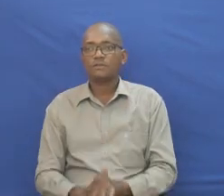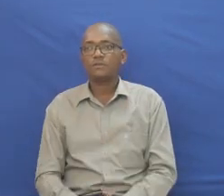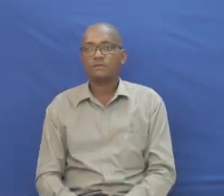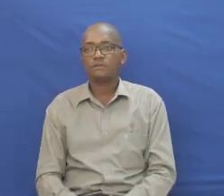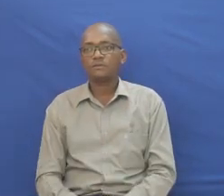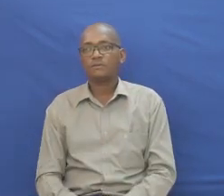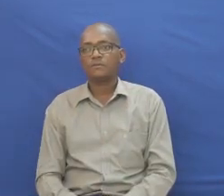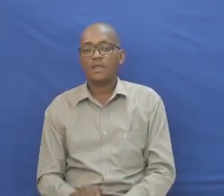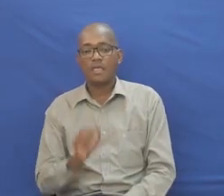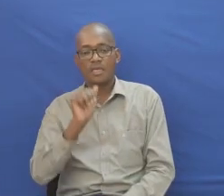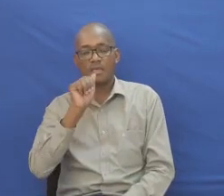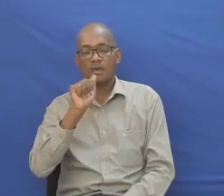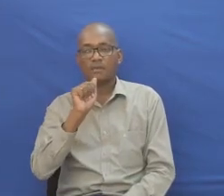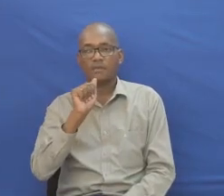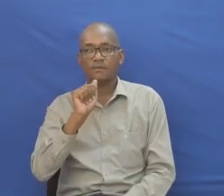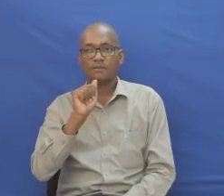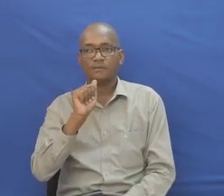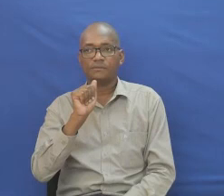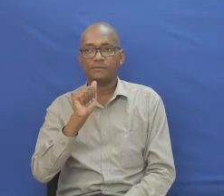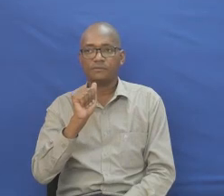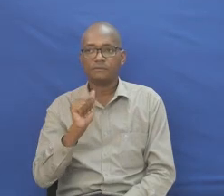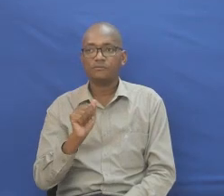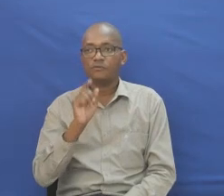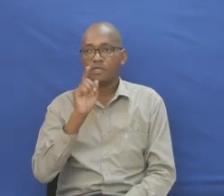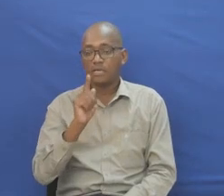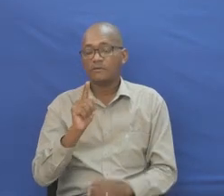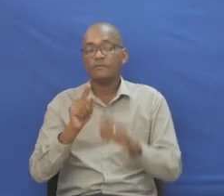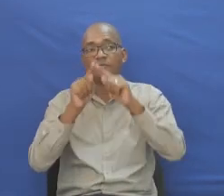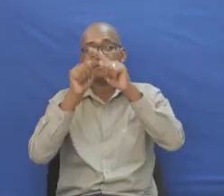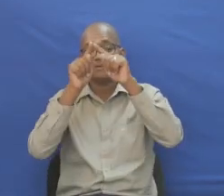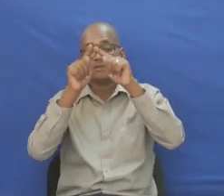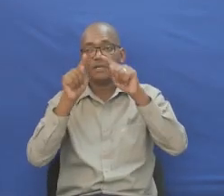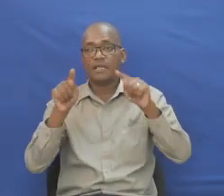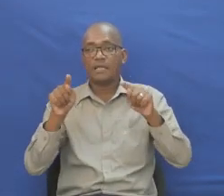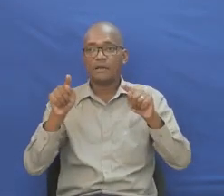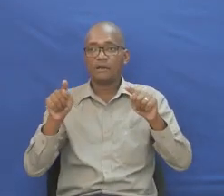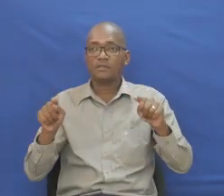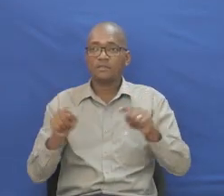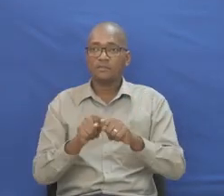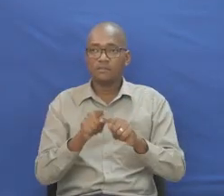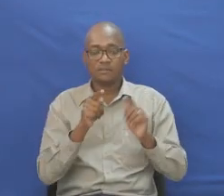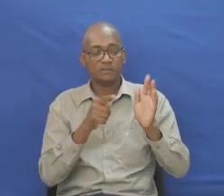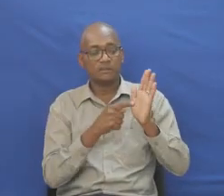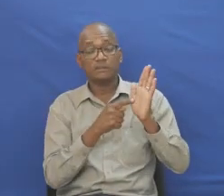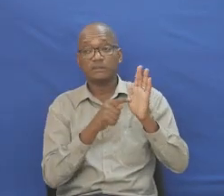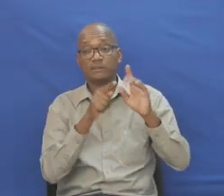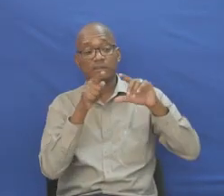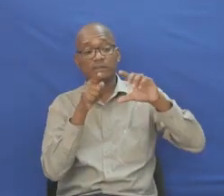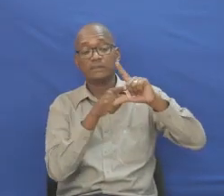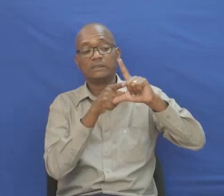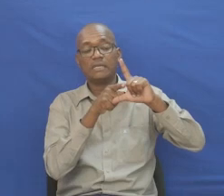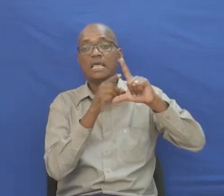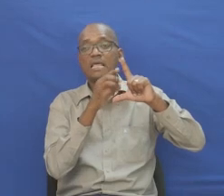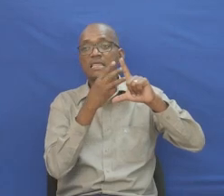Diagram A, we have triangle like this one. Here it is 30 degrees. Here